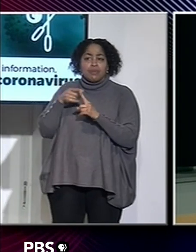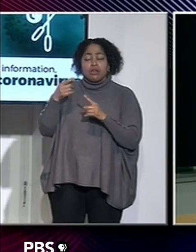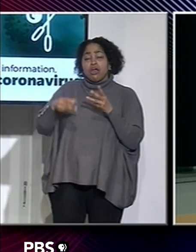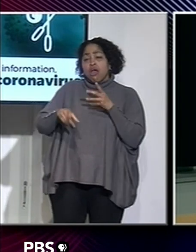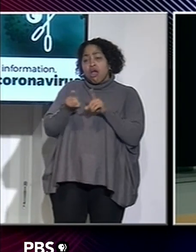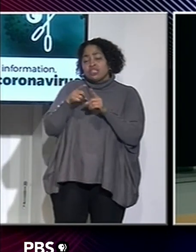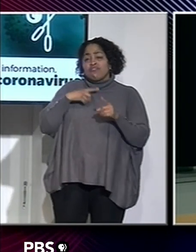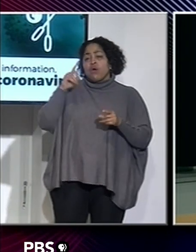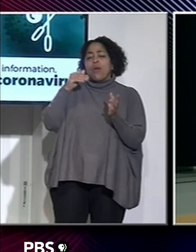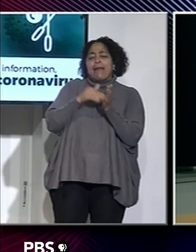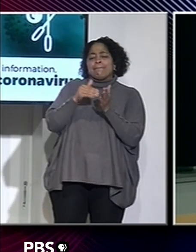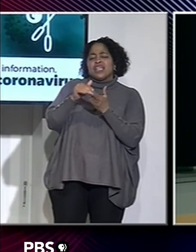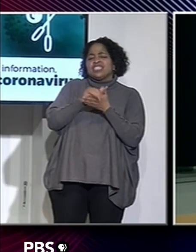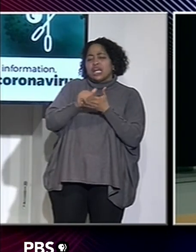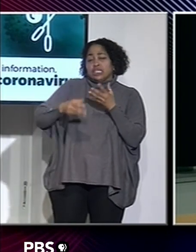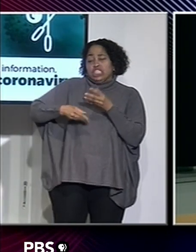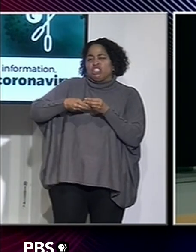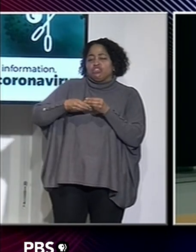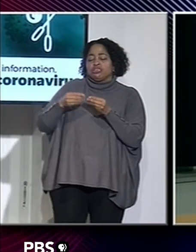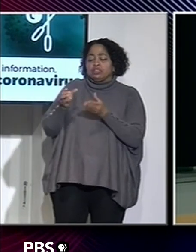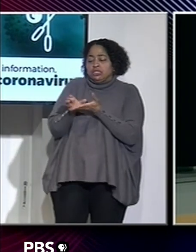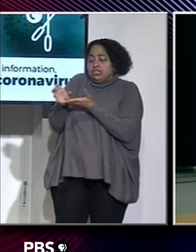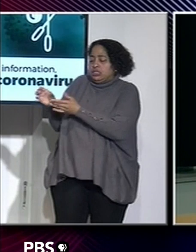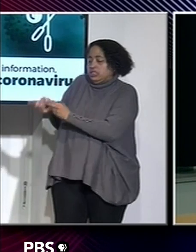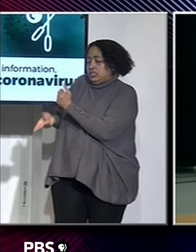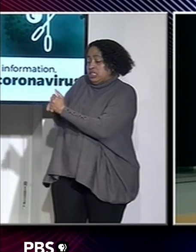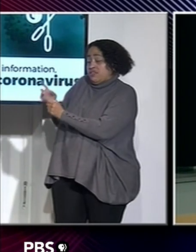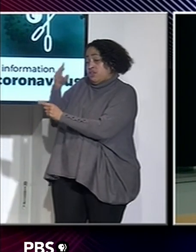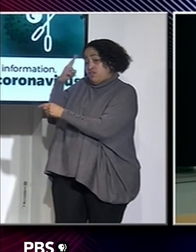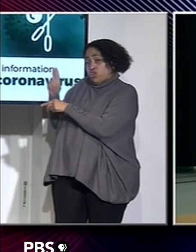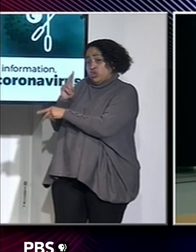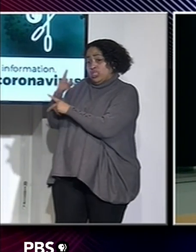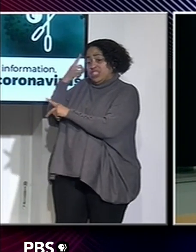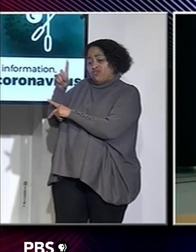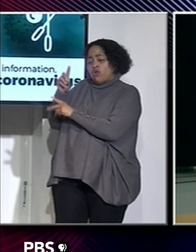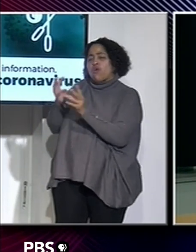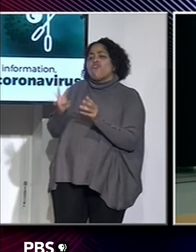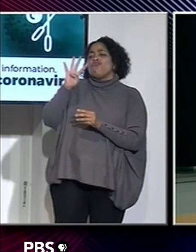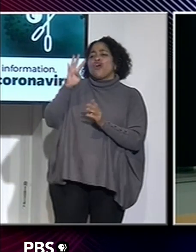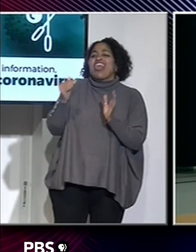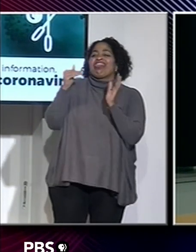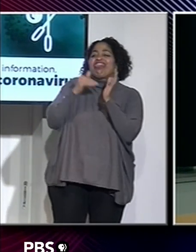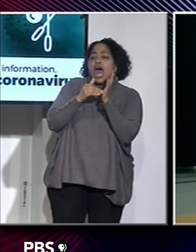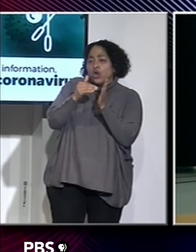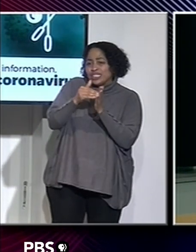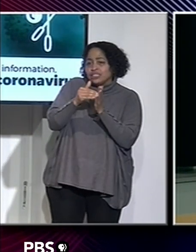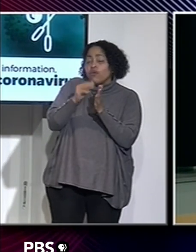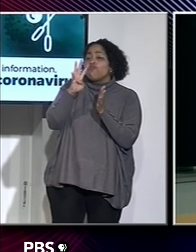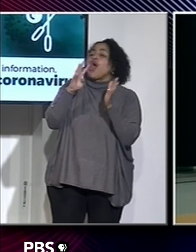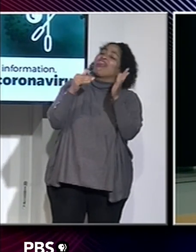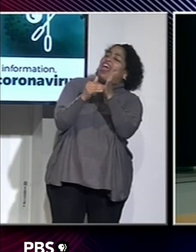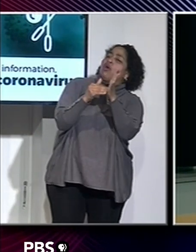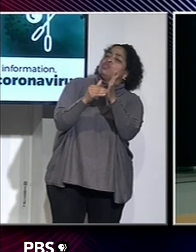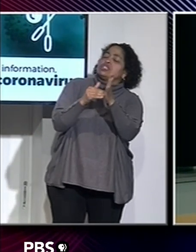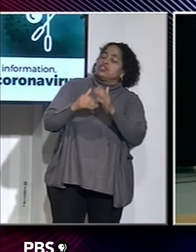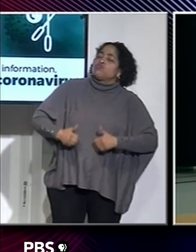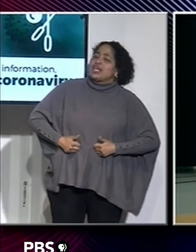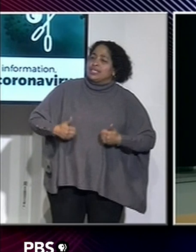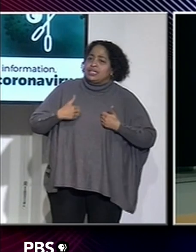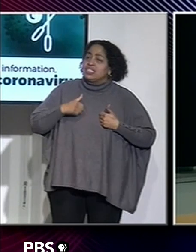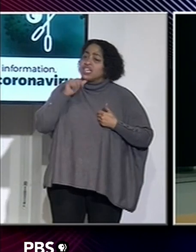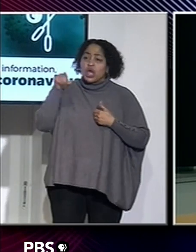$1 million set aside that we think that we want to access an additional 4,000 residents and get them not only